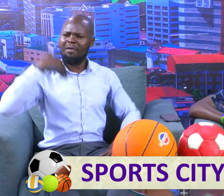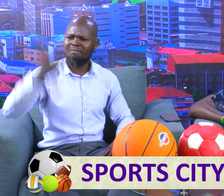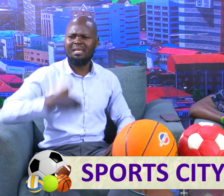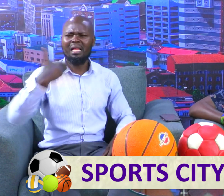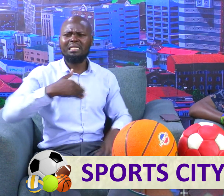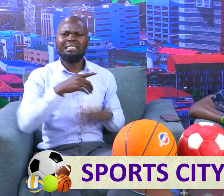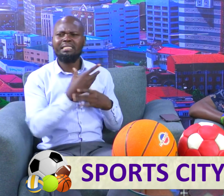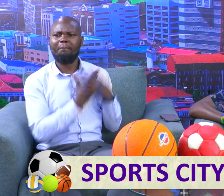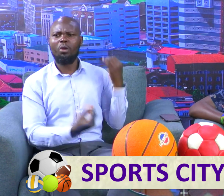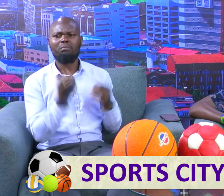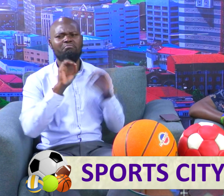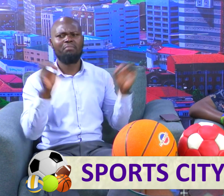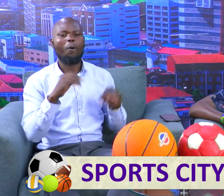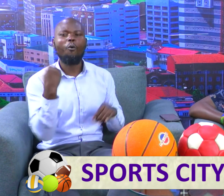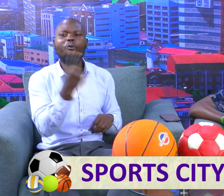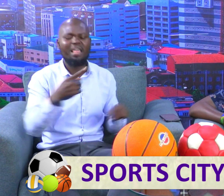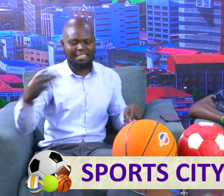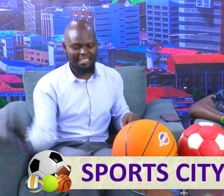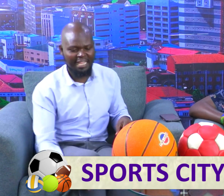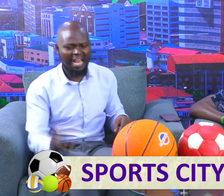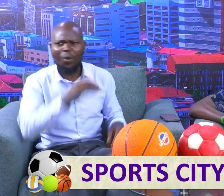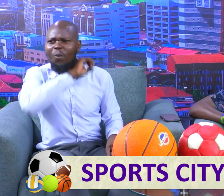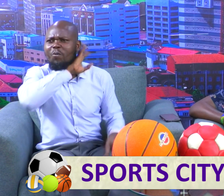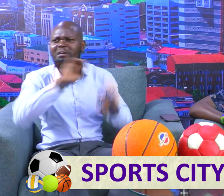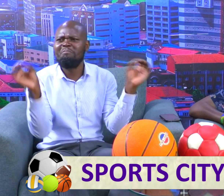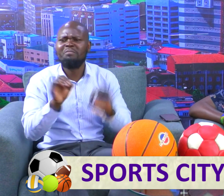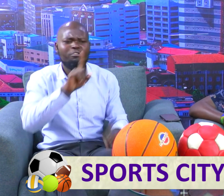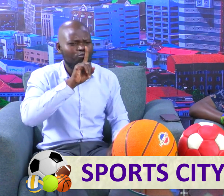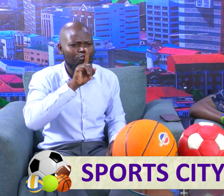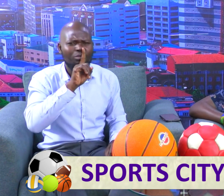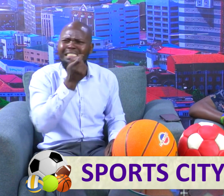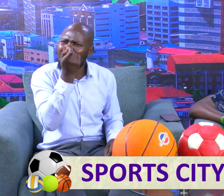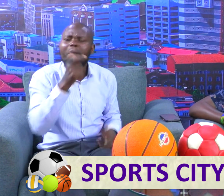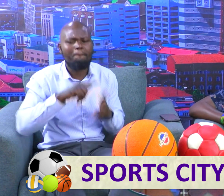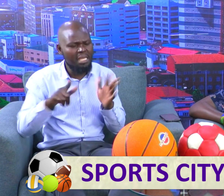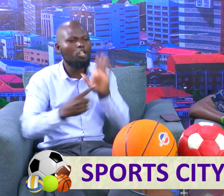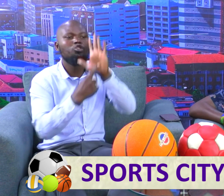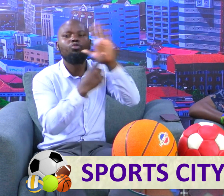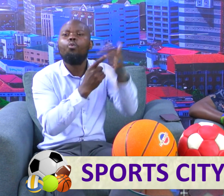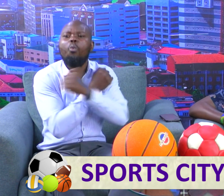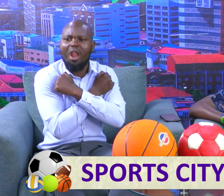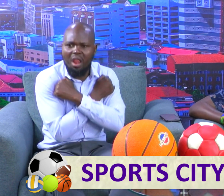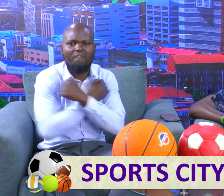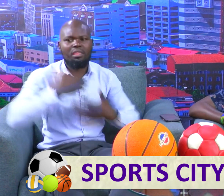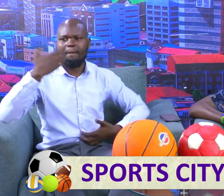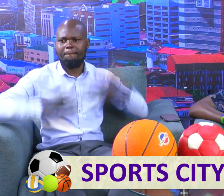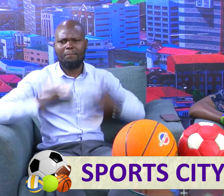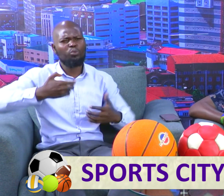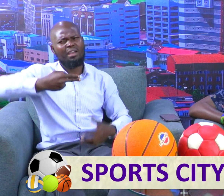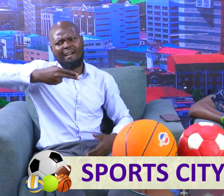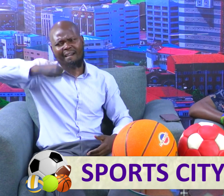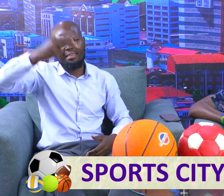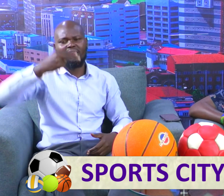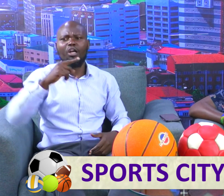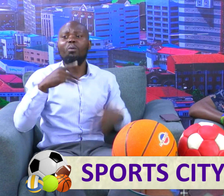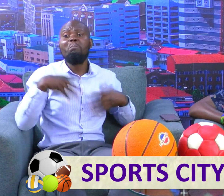mind. And also, he hasn't disappointed people, and we've not, most of the time when we see